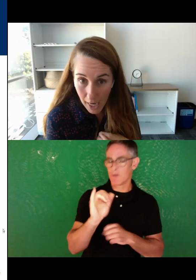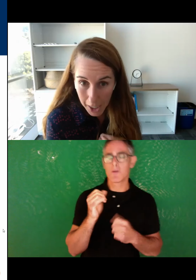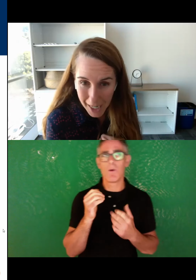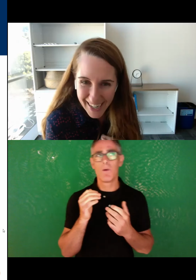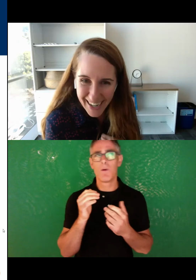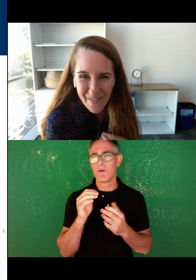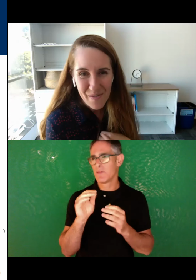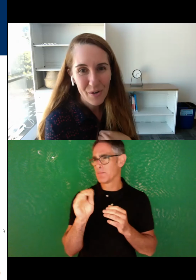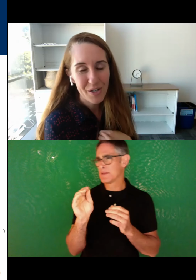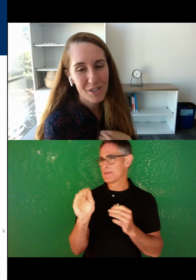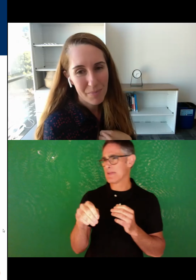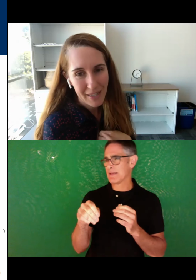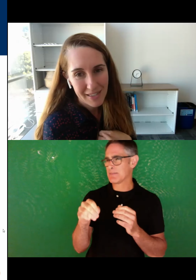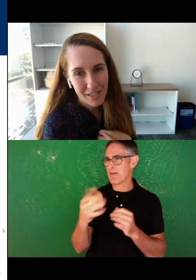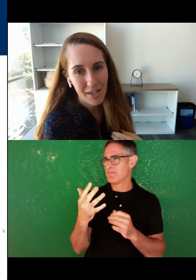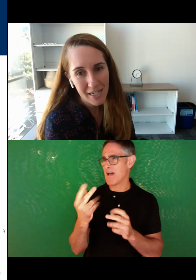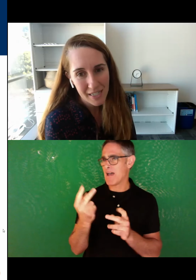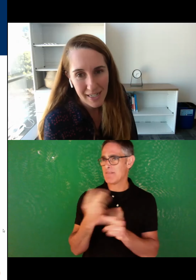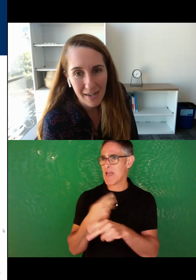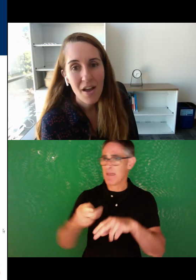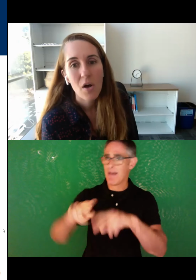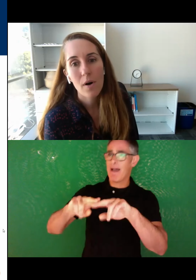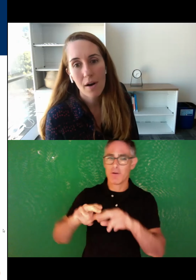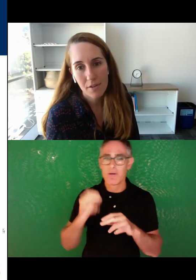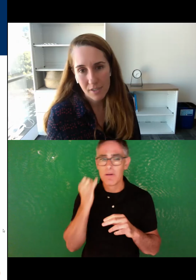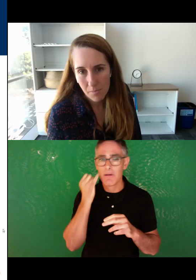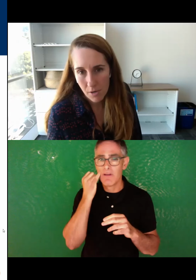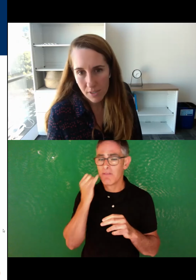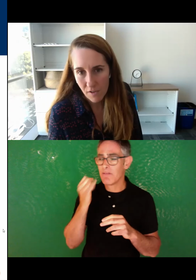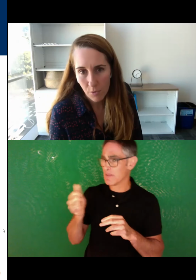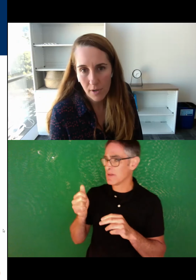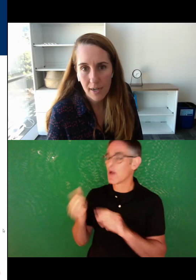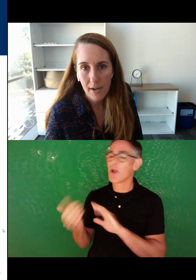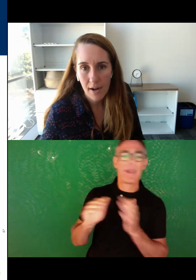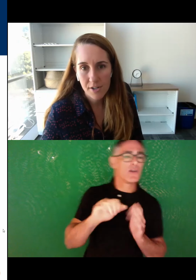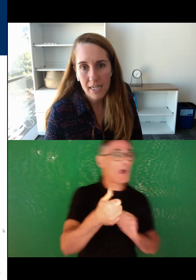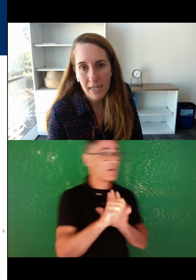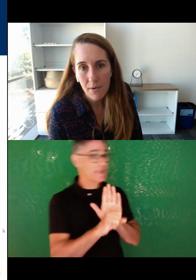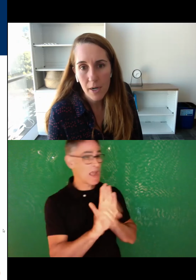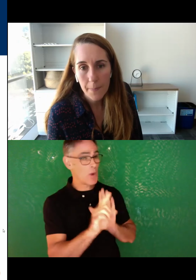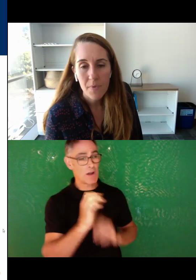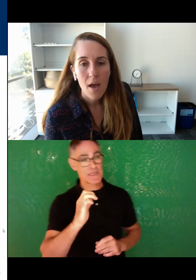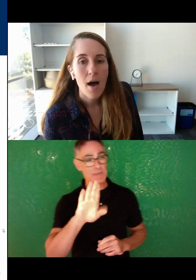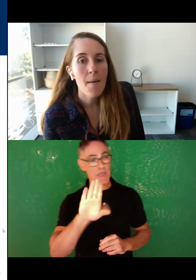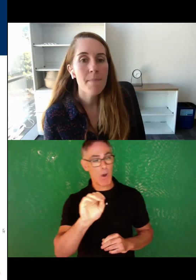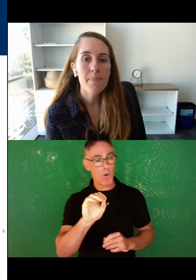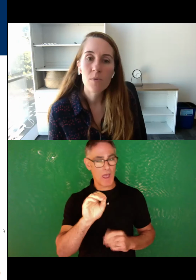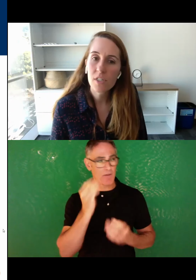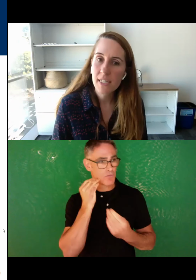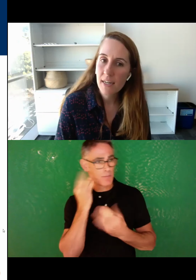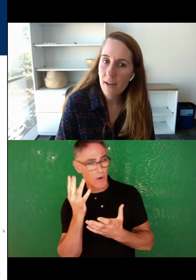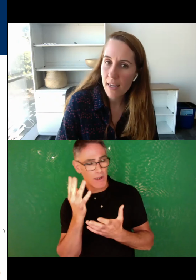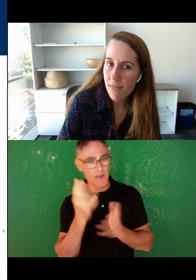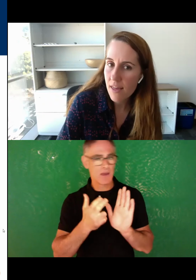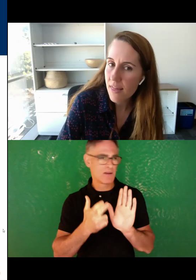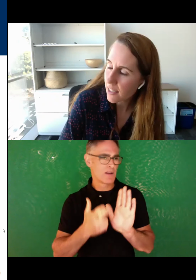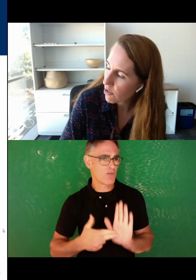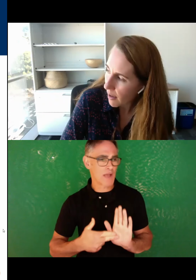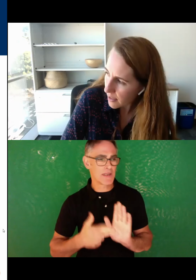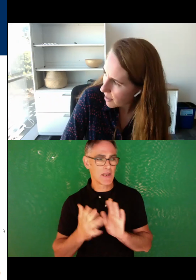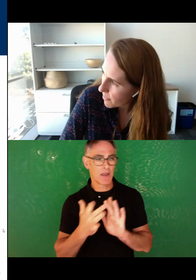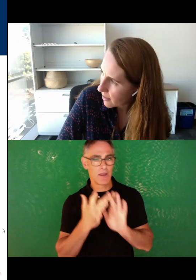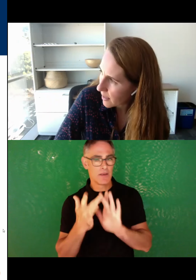times higher for AAAs that are in a state where other CBOs have reported a contracting network. But we're seeing again